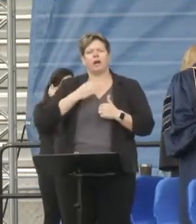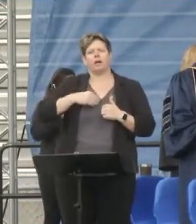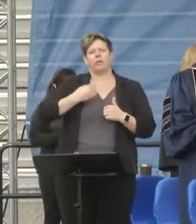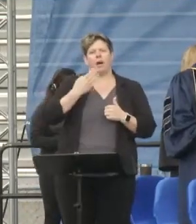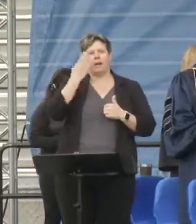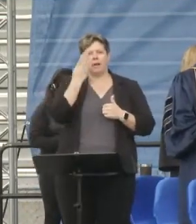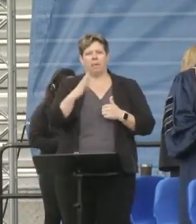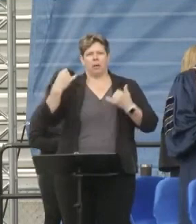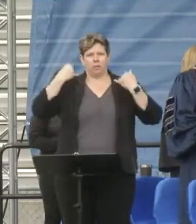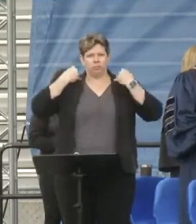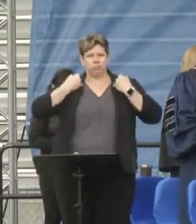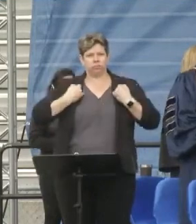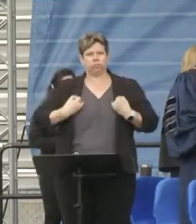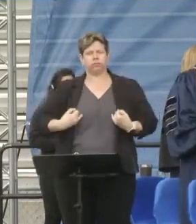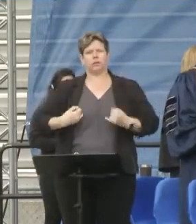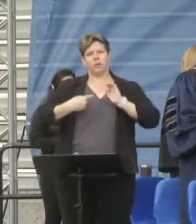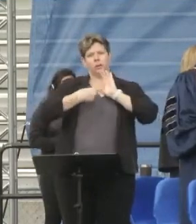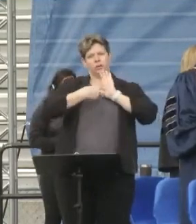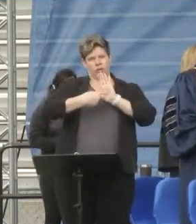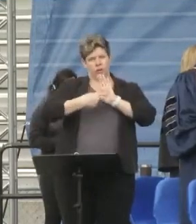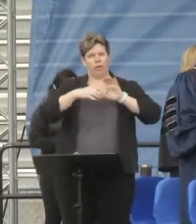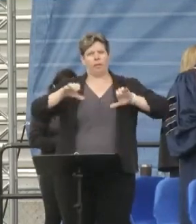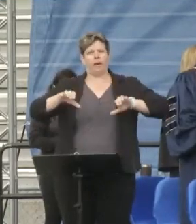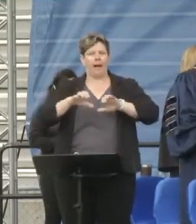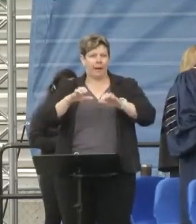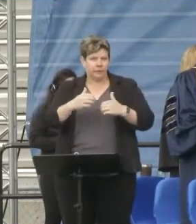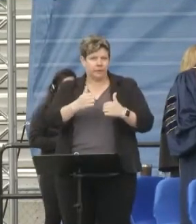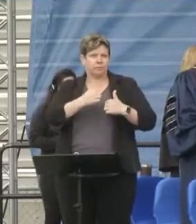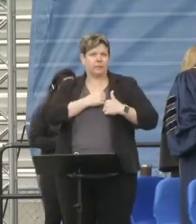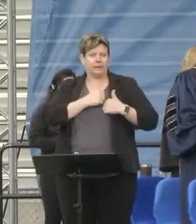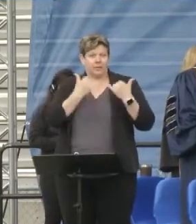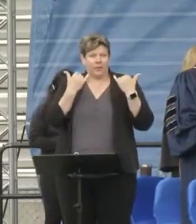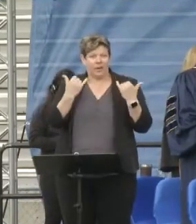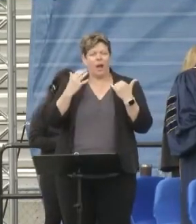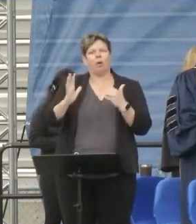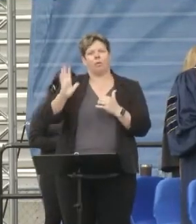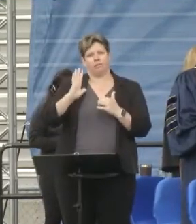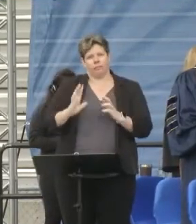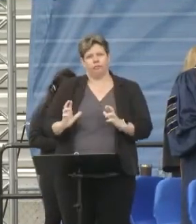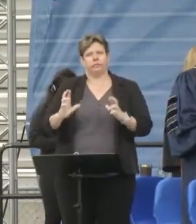blue honor cords signifying our active military or veteran graduates.